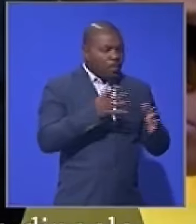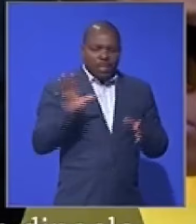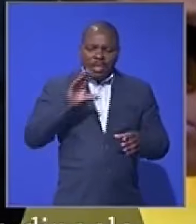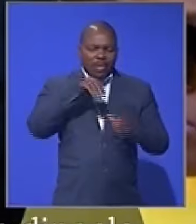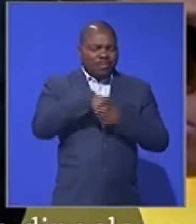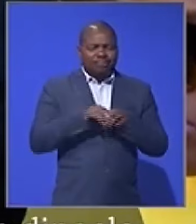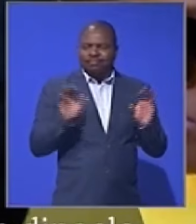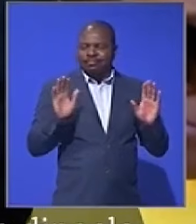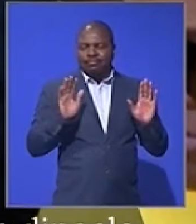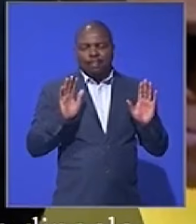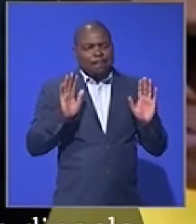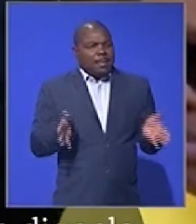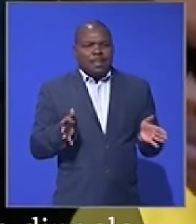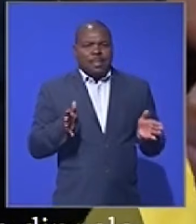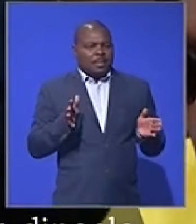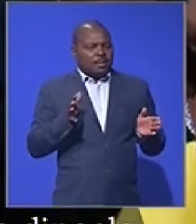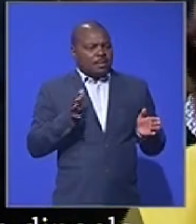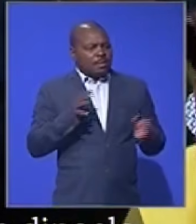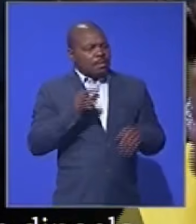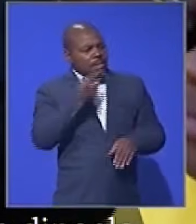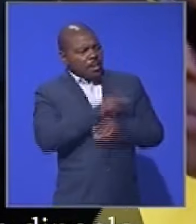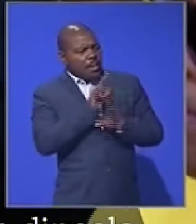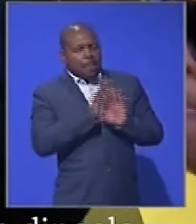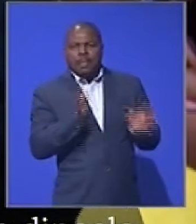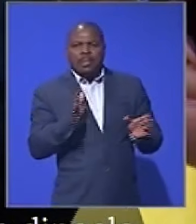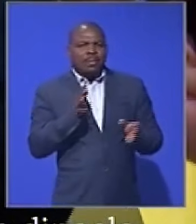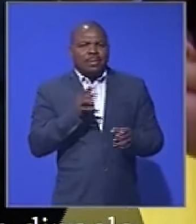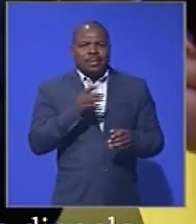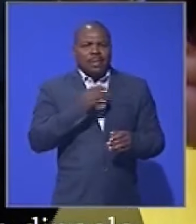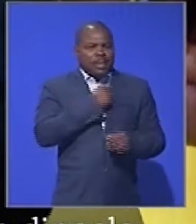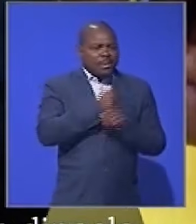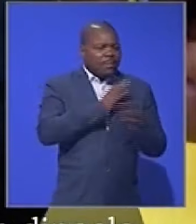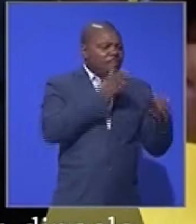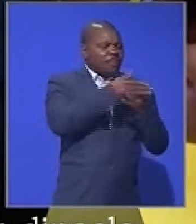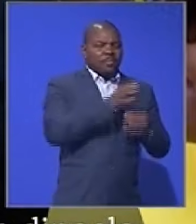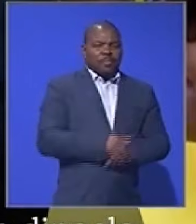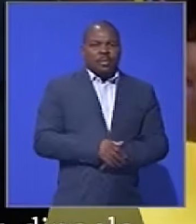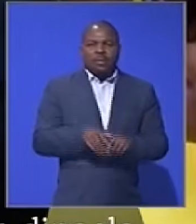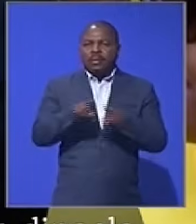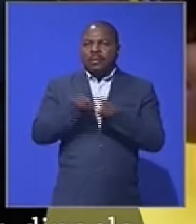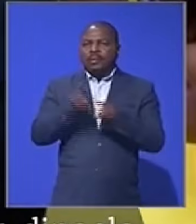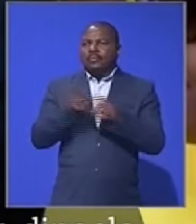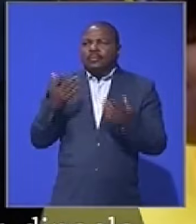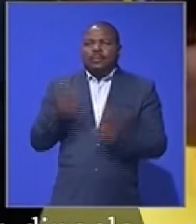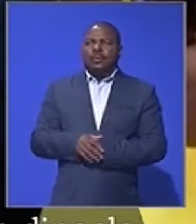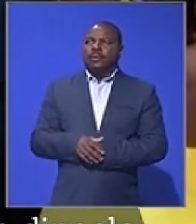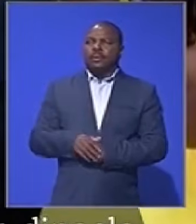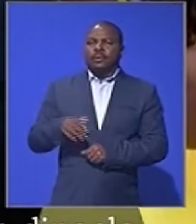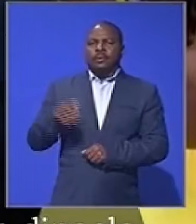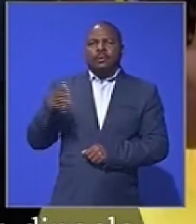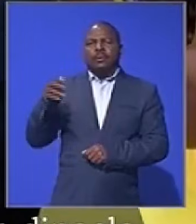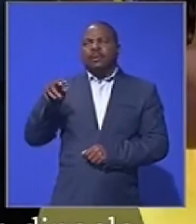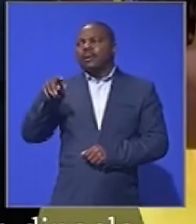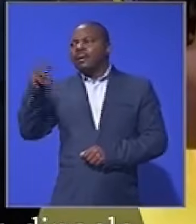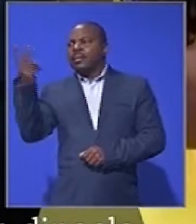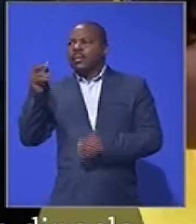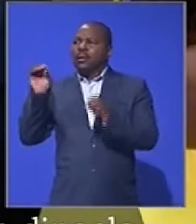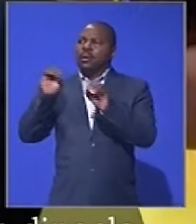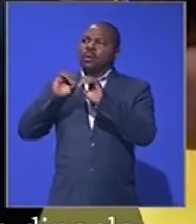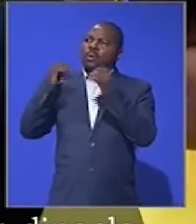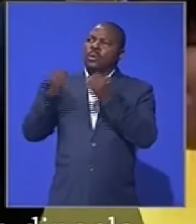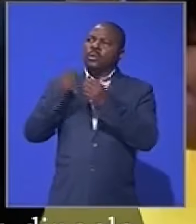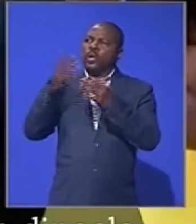come and observe. It's just as good as saying, you know, other even parties that are not friendly towards